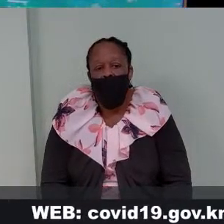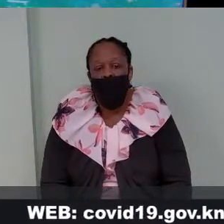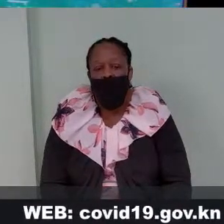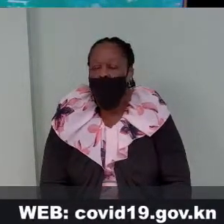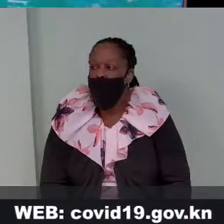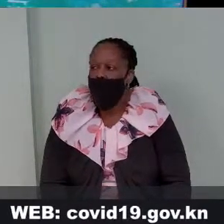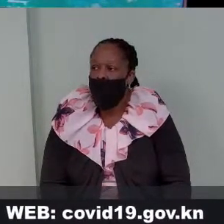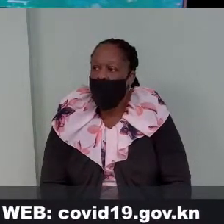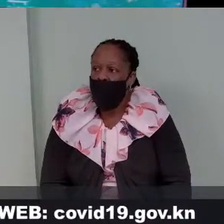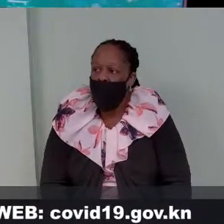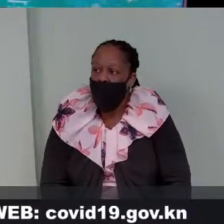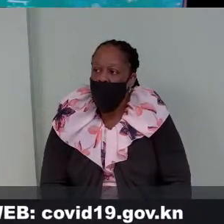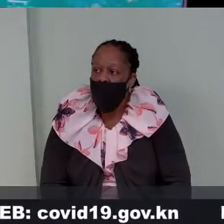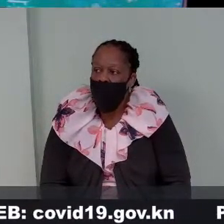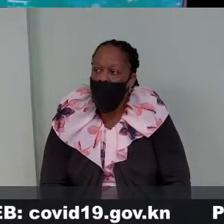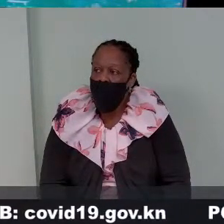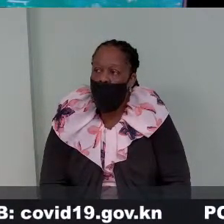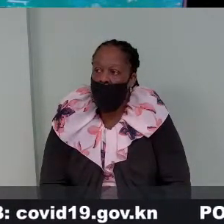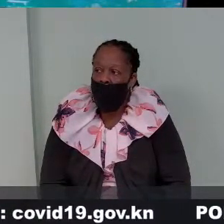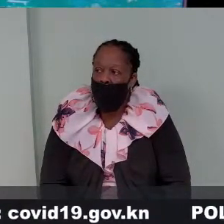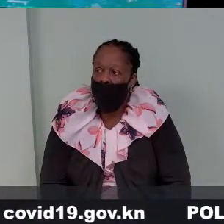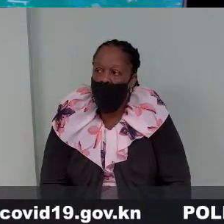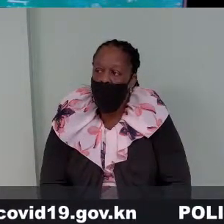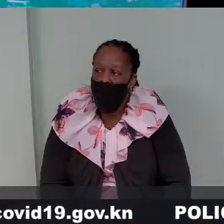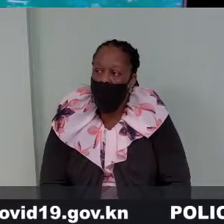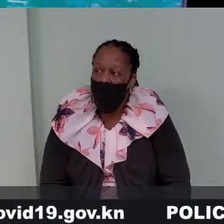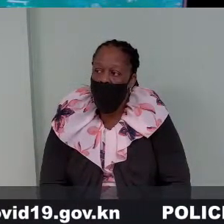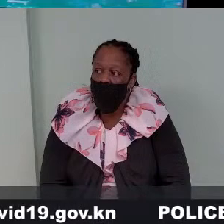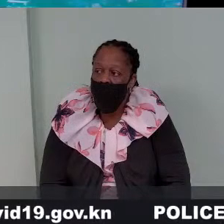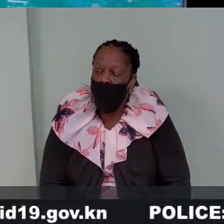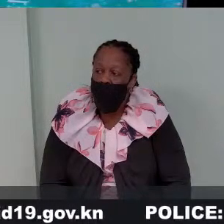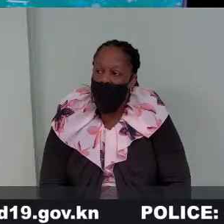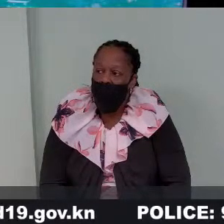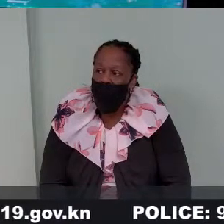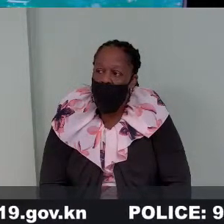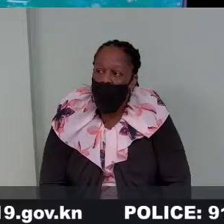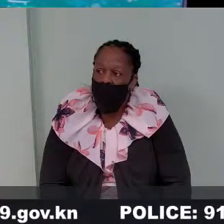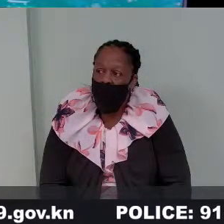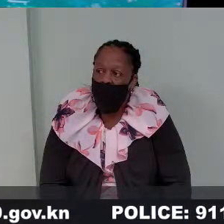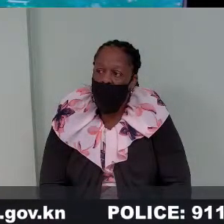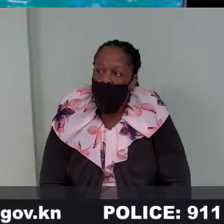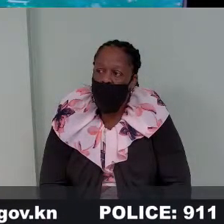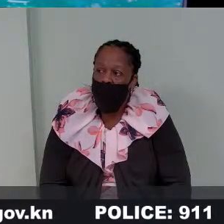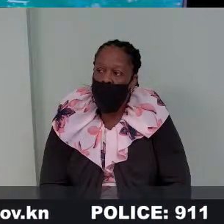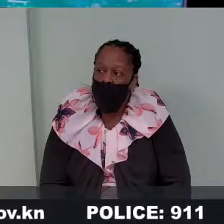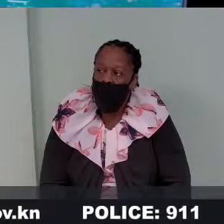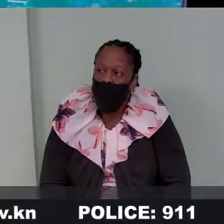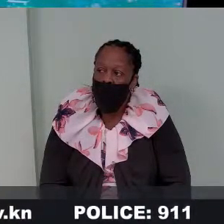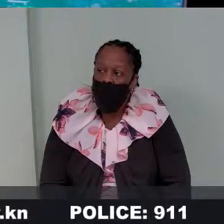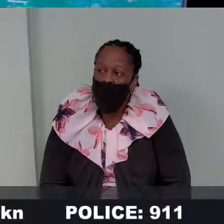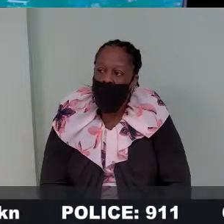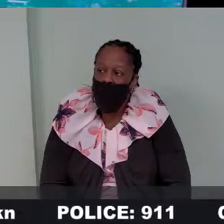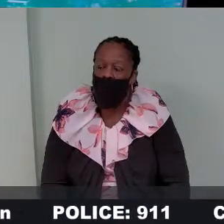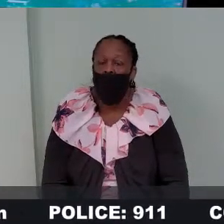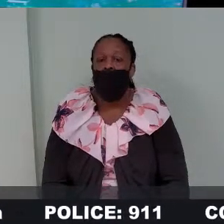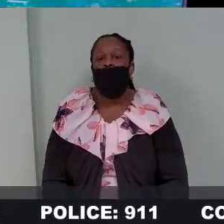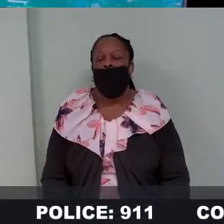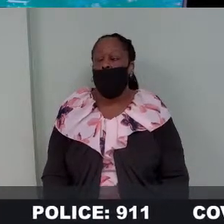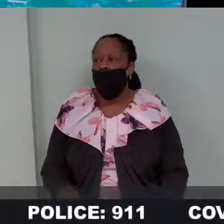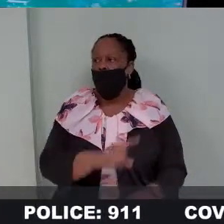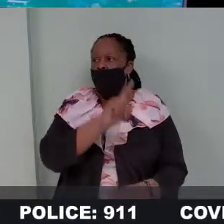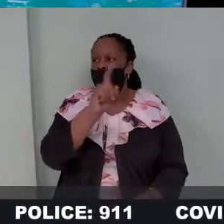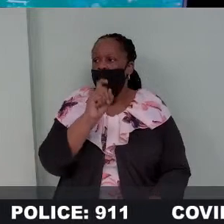There's another question from Von Radio, but I want to put a disclaimer that I cannot corroborate the incident